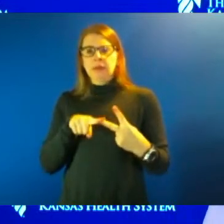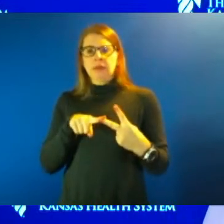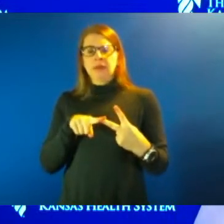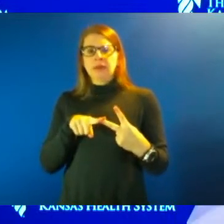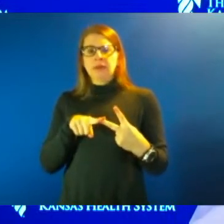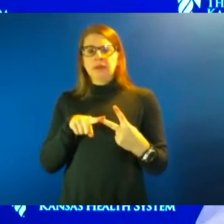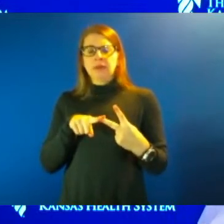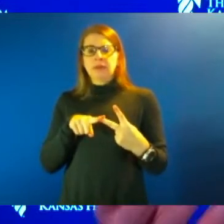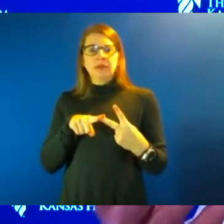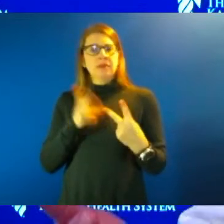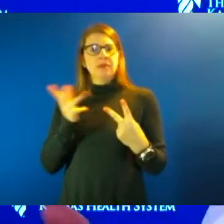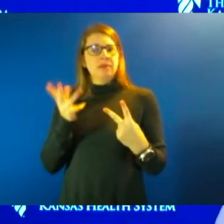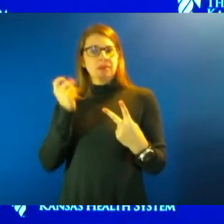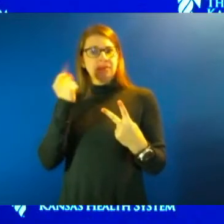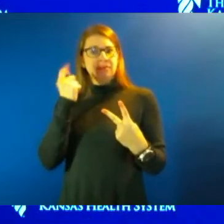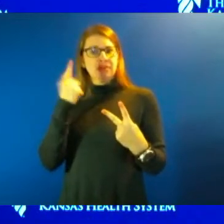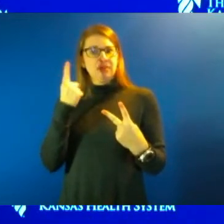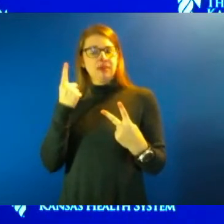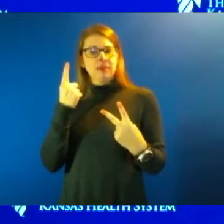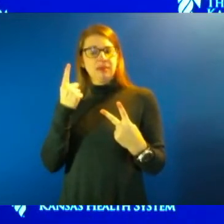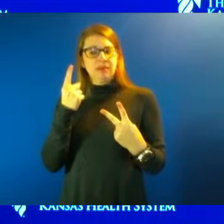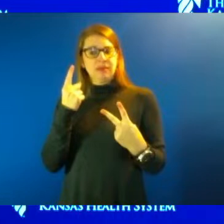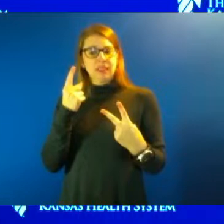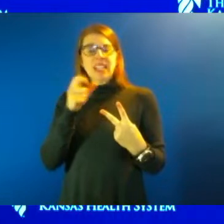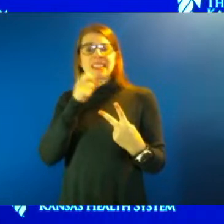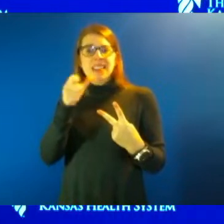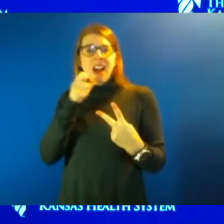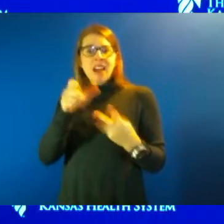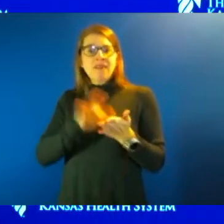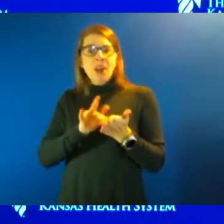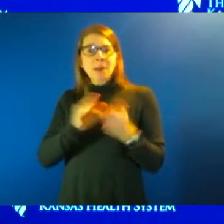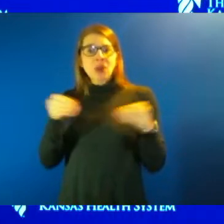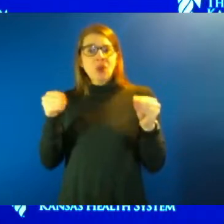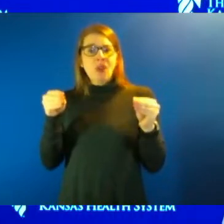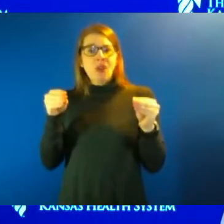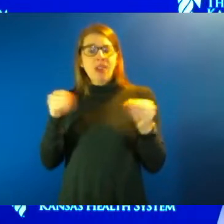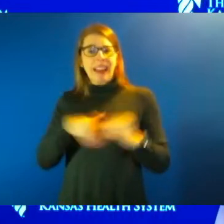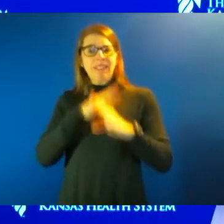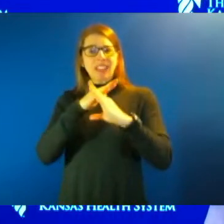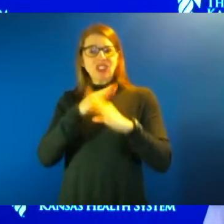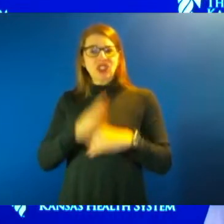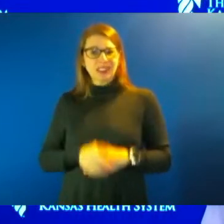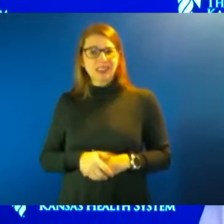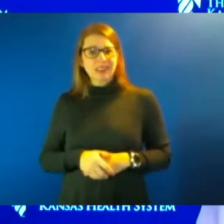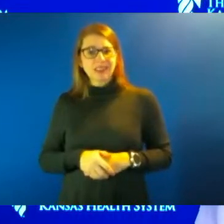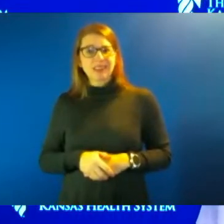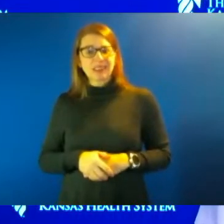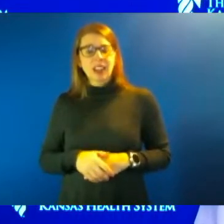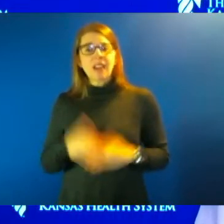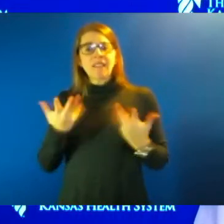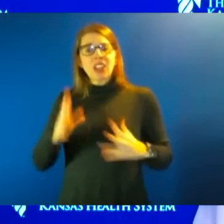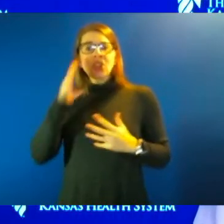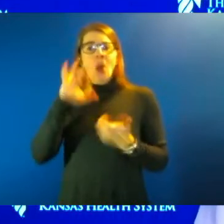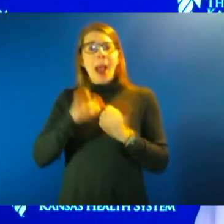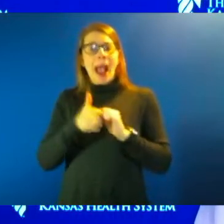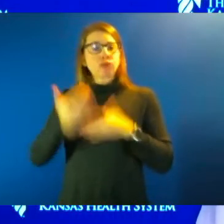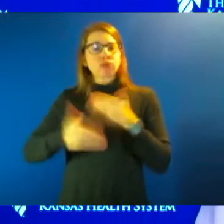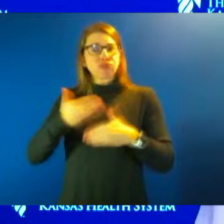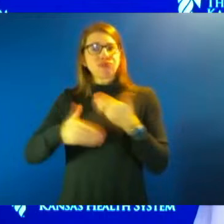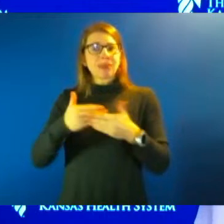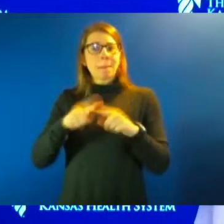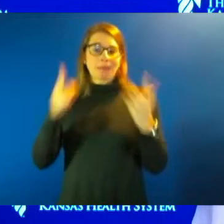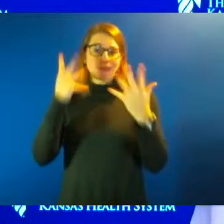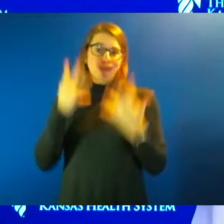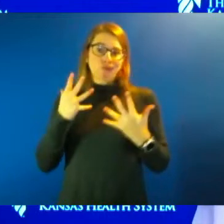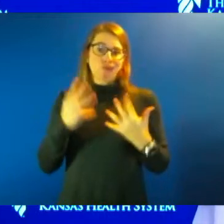non-pharmaceutical interventions that you talked about, Steve, in those high-risk situations, just like you said. So we know how to do it. Unfortunately, it is